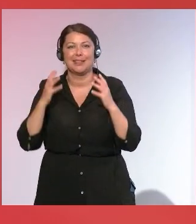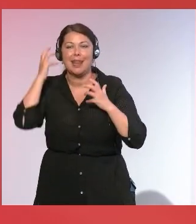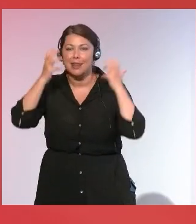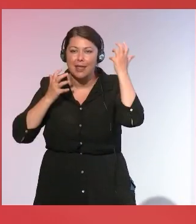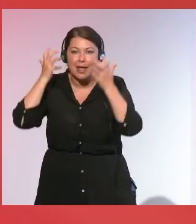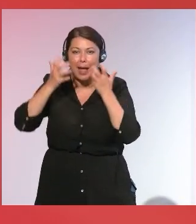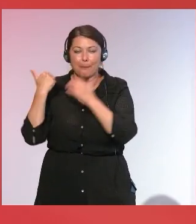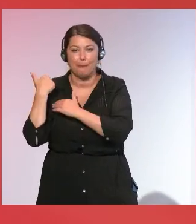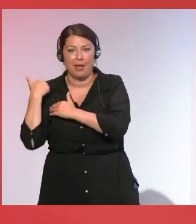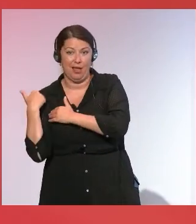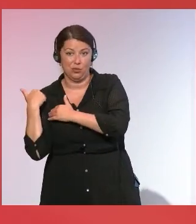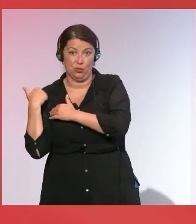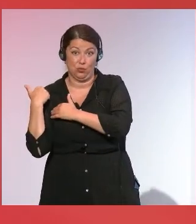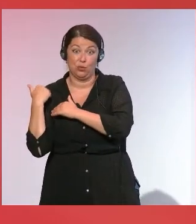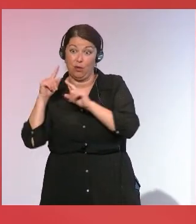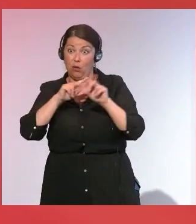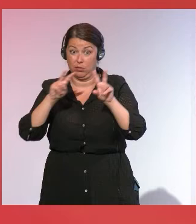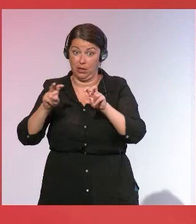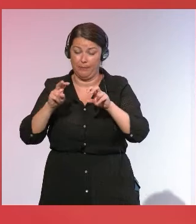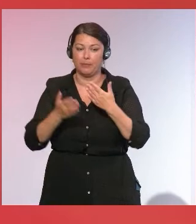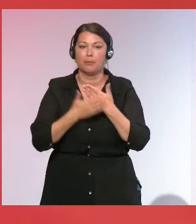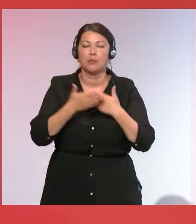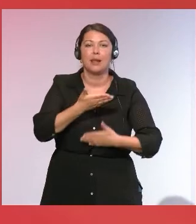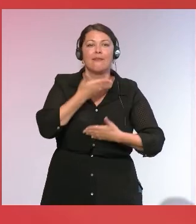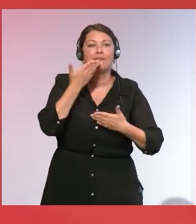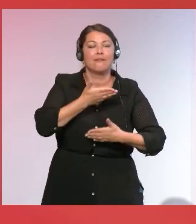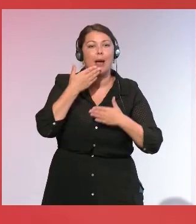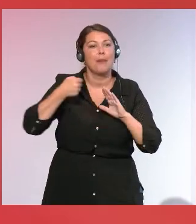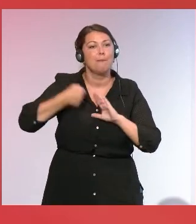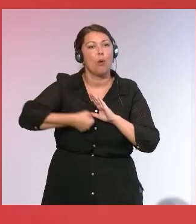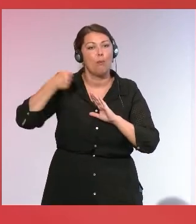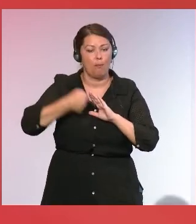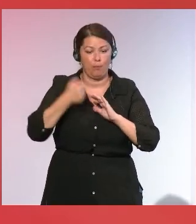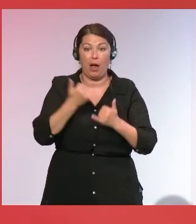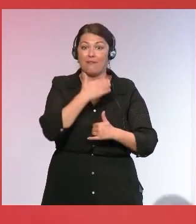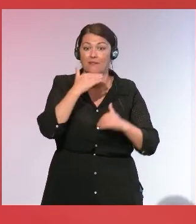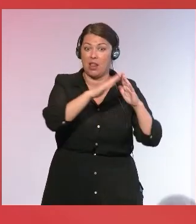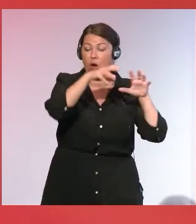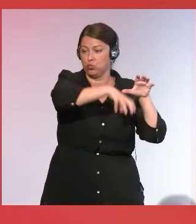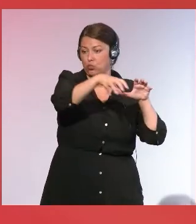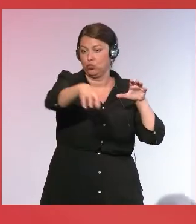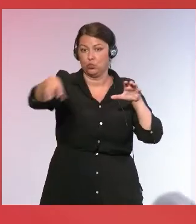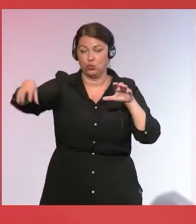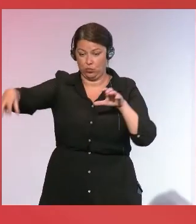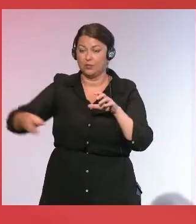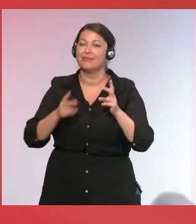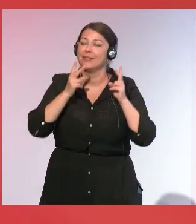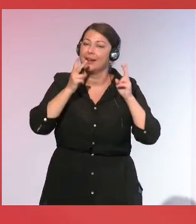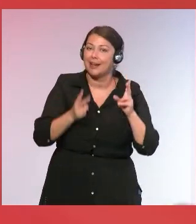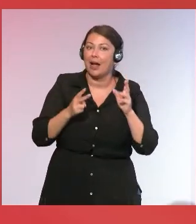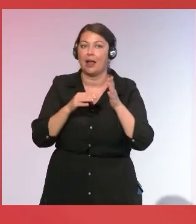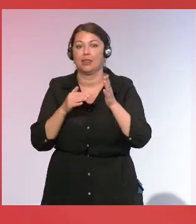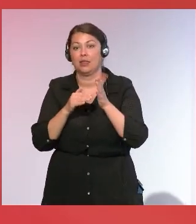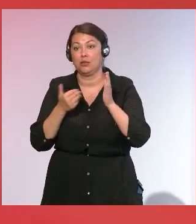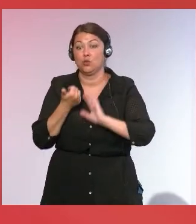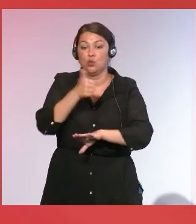warming houses, they actually cause quite a bit of, or they can cause some noise pollution. And of course, wind turbines, people are really affected by them.